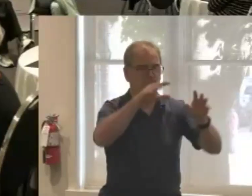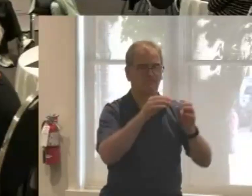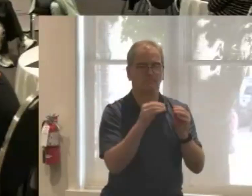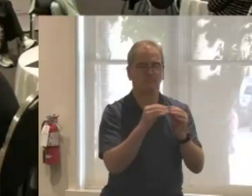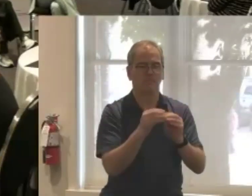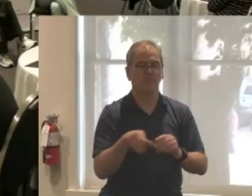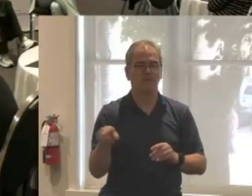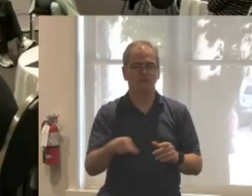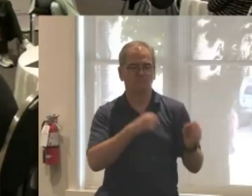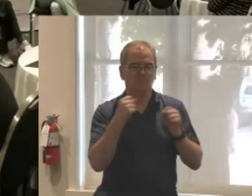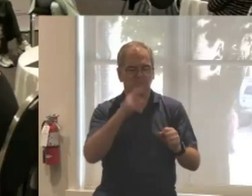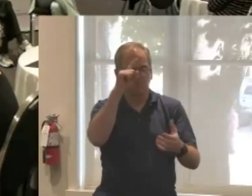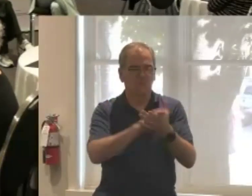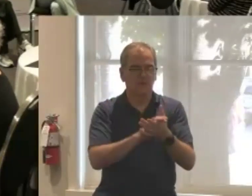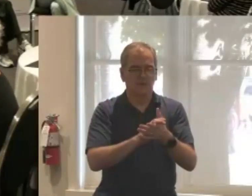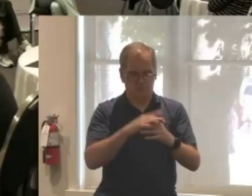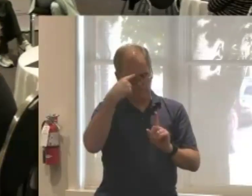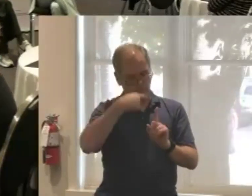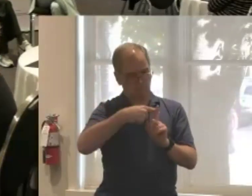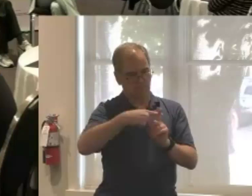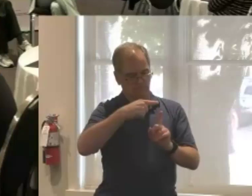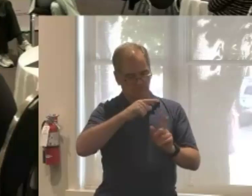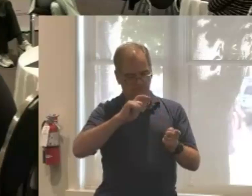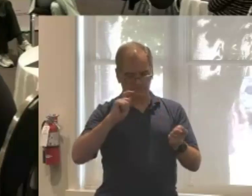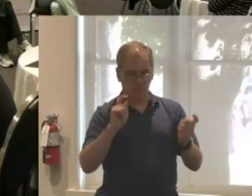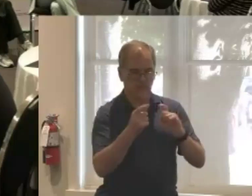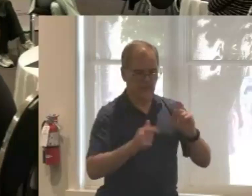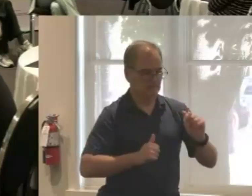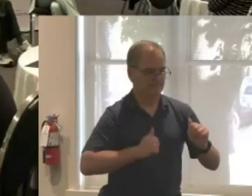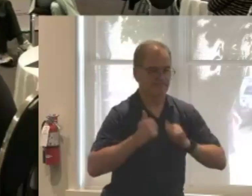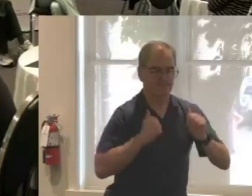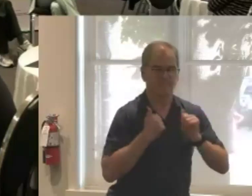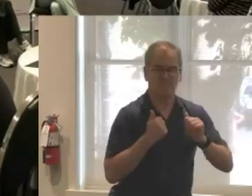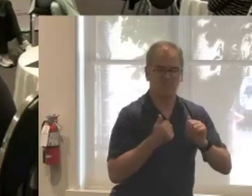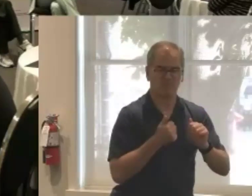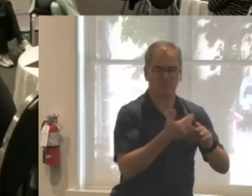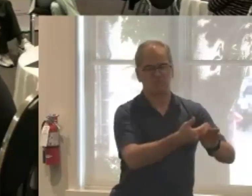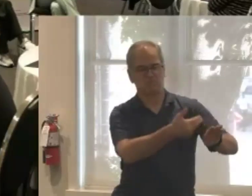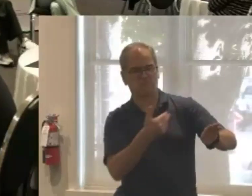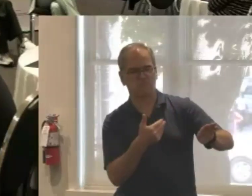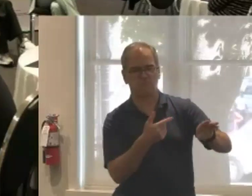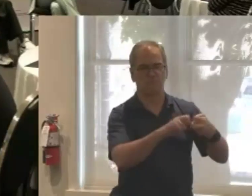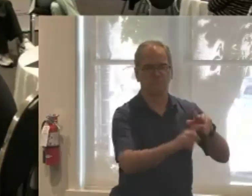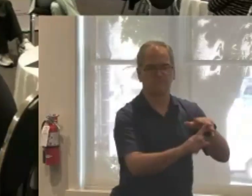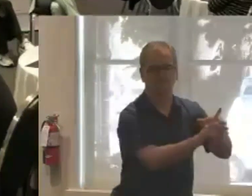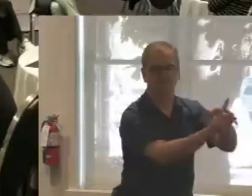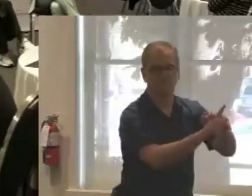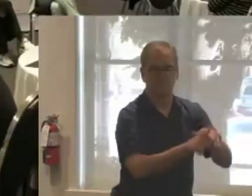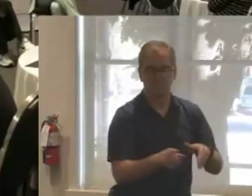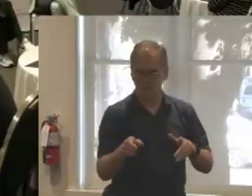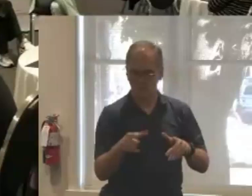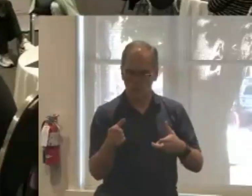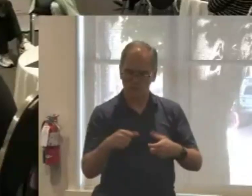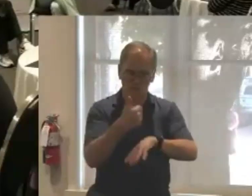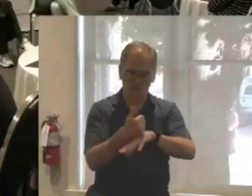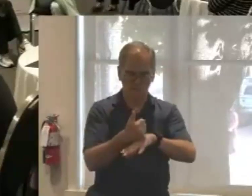constructive change requires creating platform within organizations that encourage the sharing of